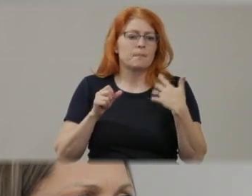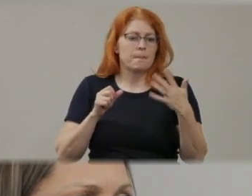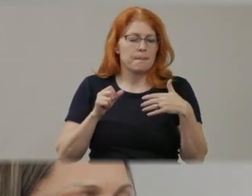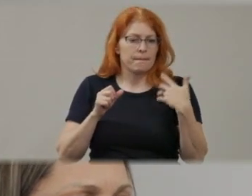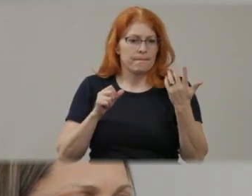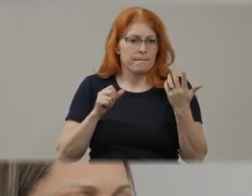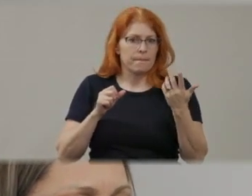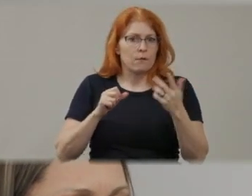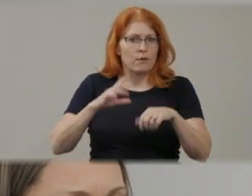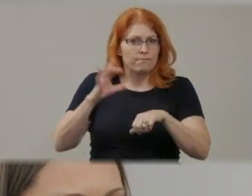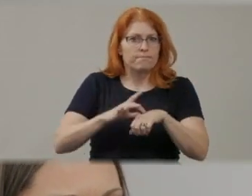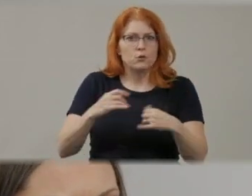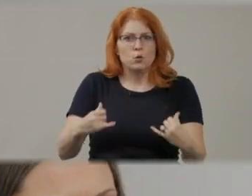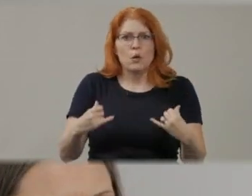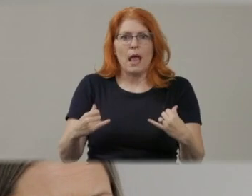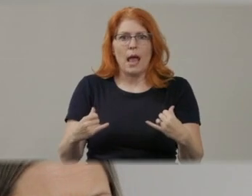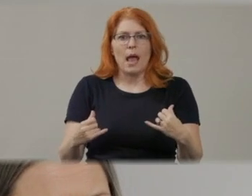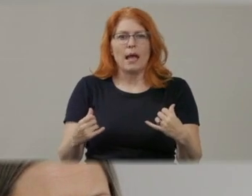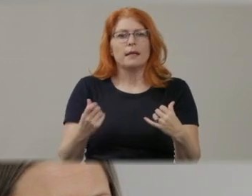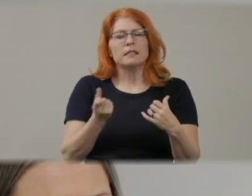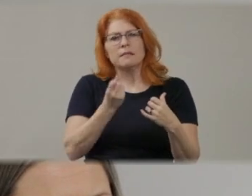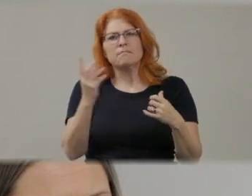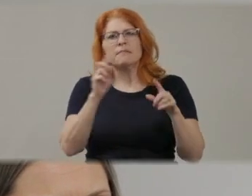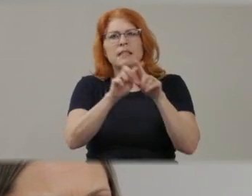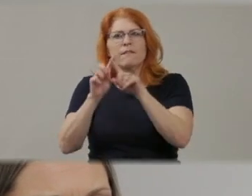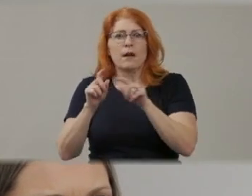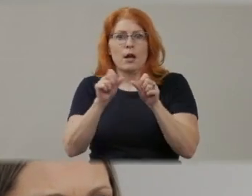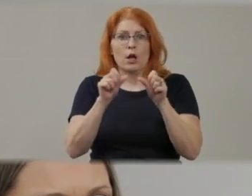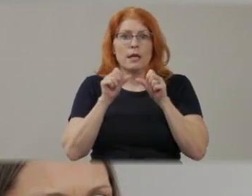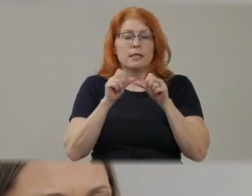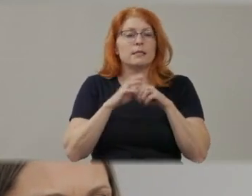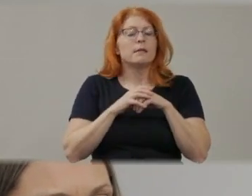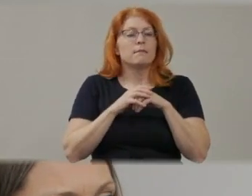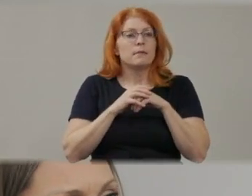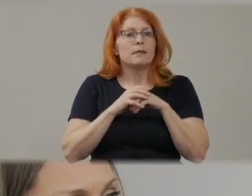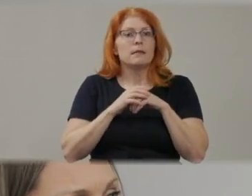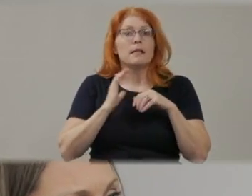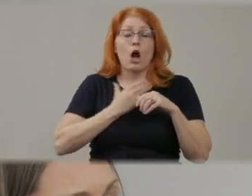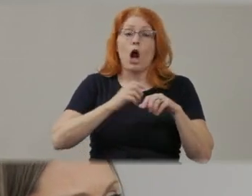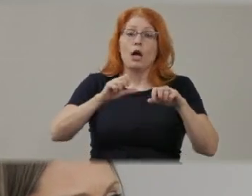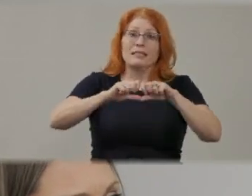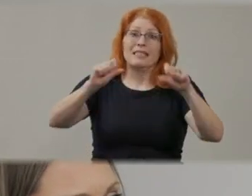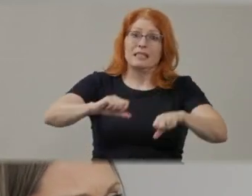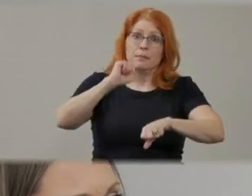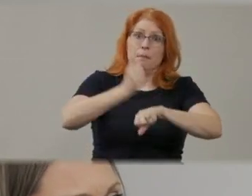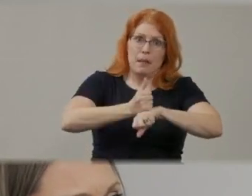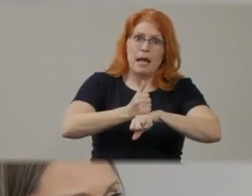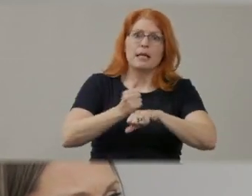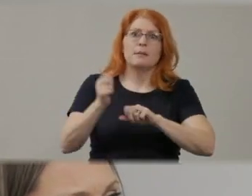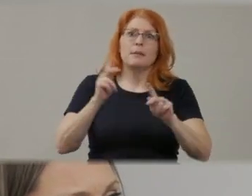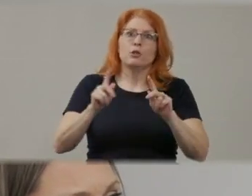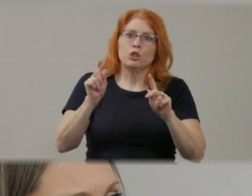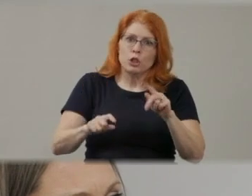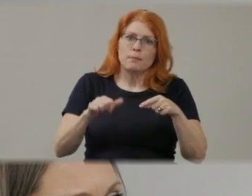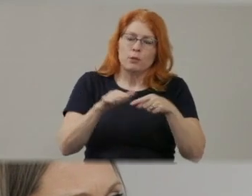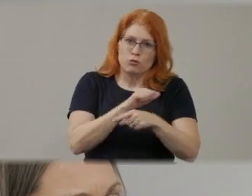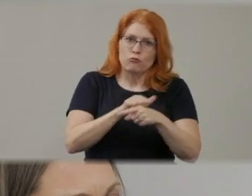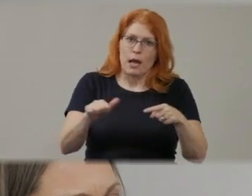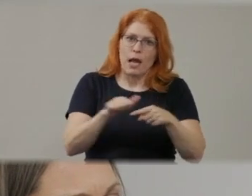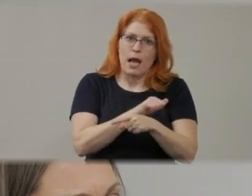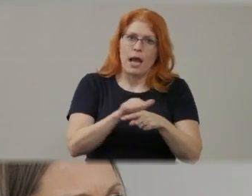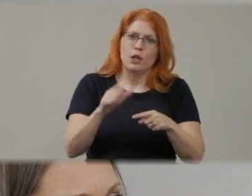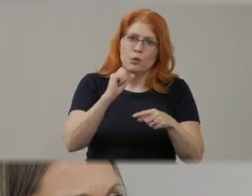we've hit on today in a couple of different areas is the fact that there are systems in place and people should be trained